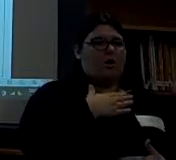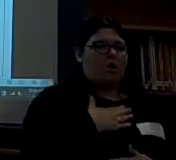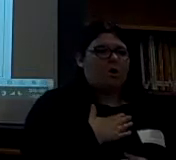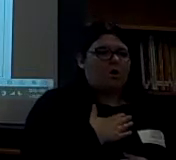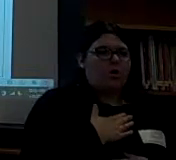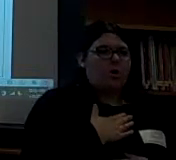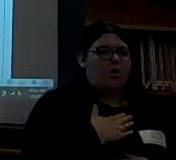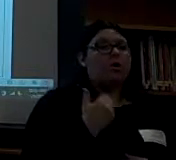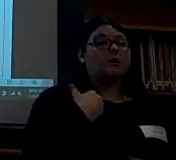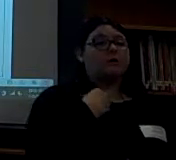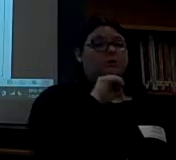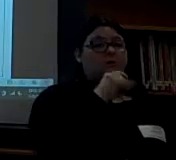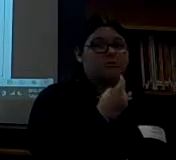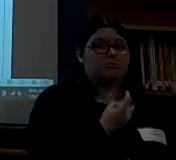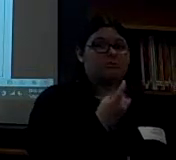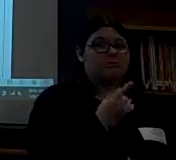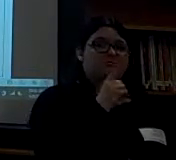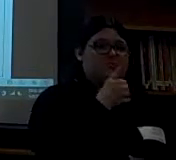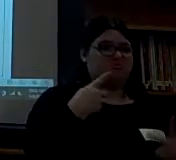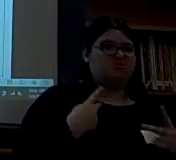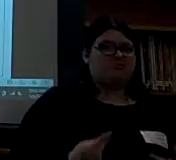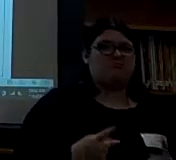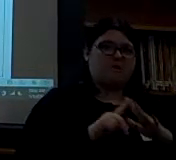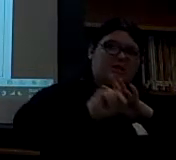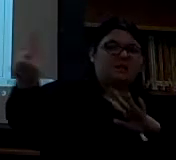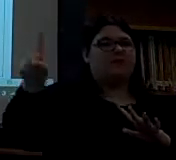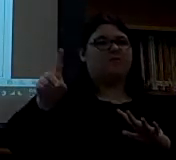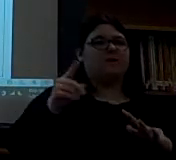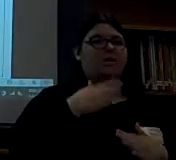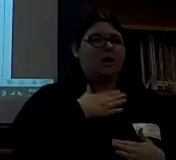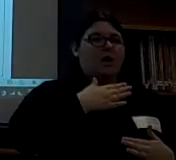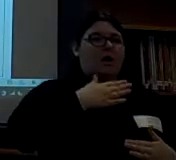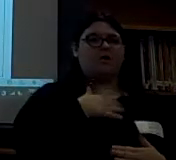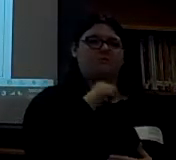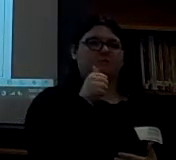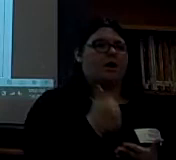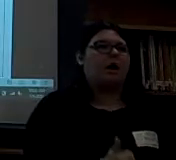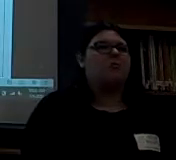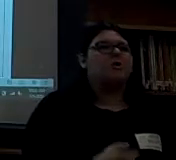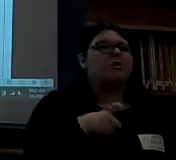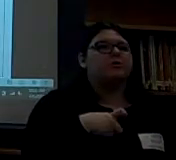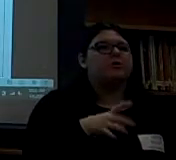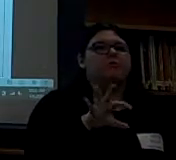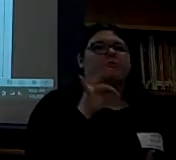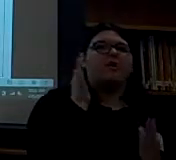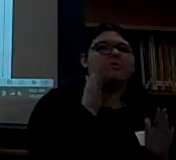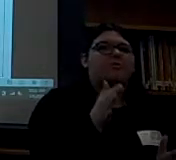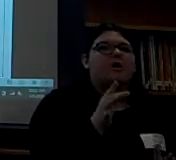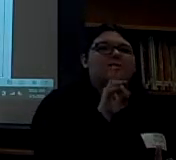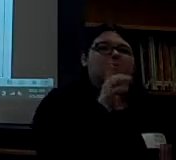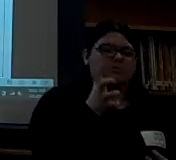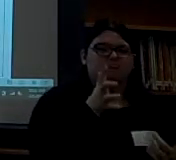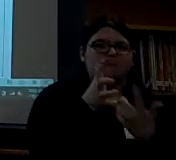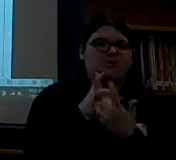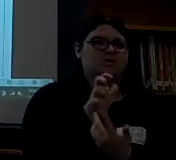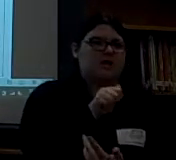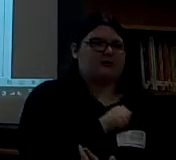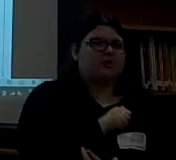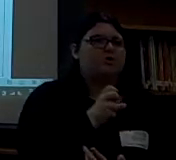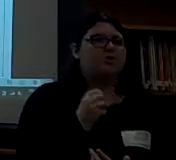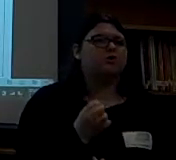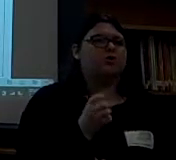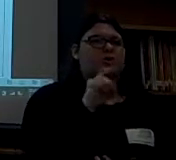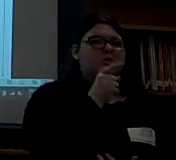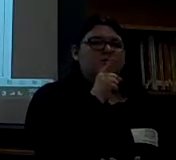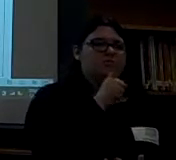really physical or who likes to leave the situation, deep breathing isn't really going to help them. You need to help them find a way that actually matches their temperament. So kids